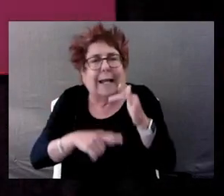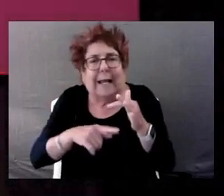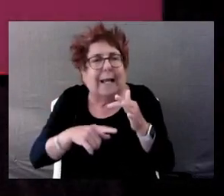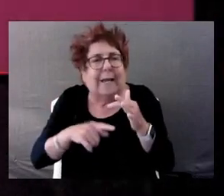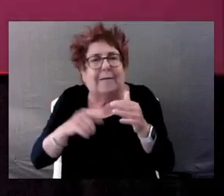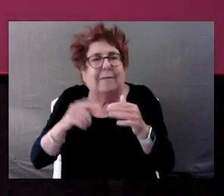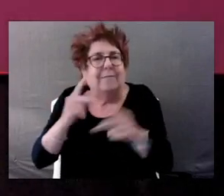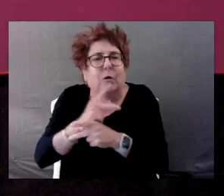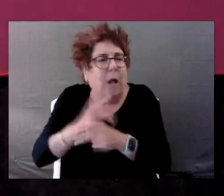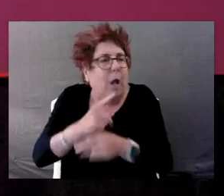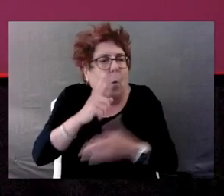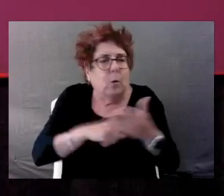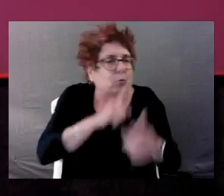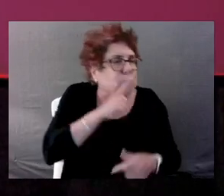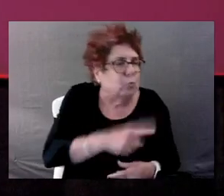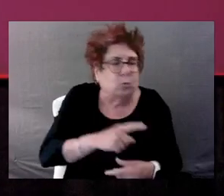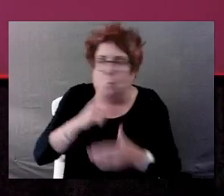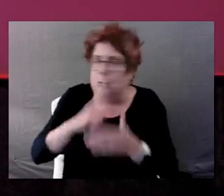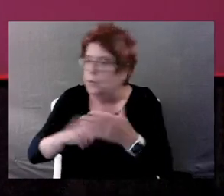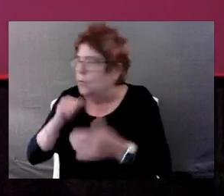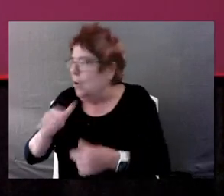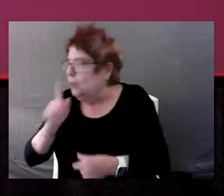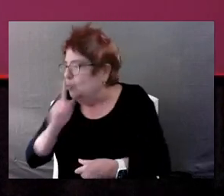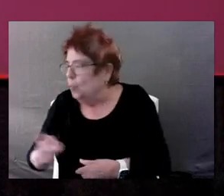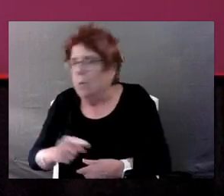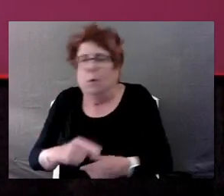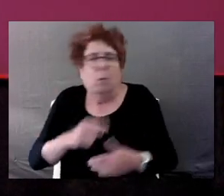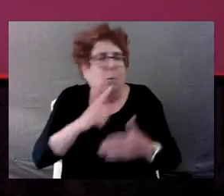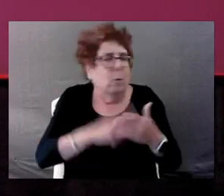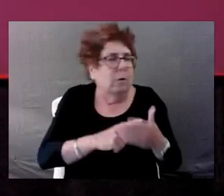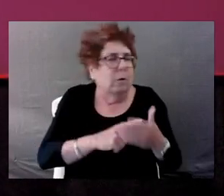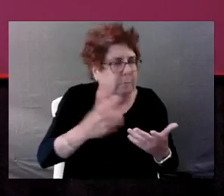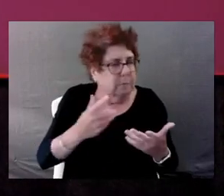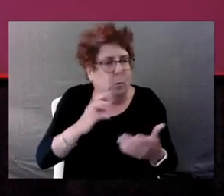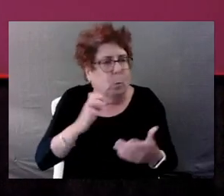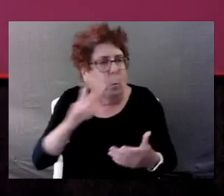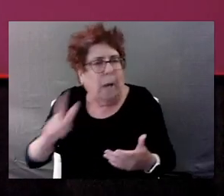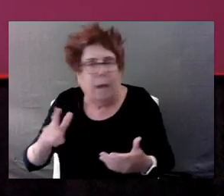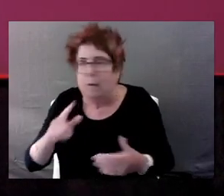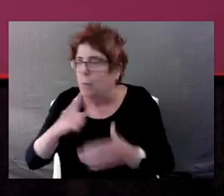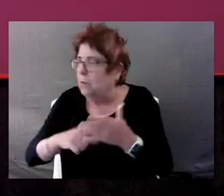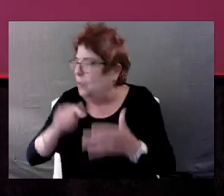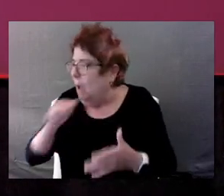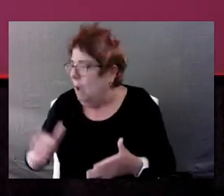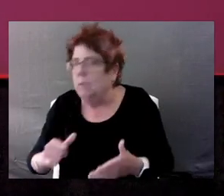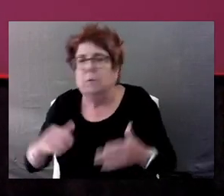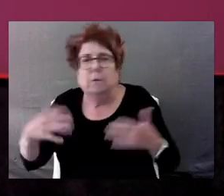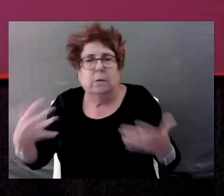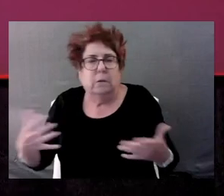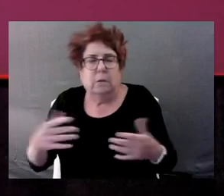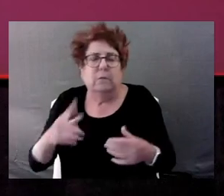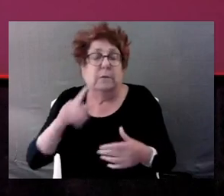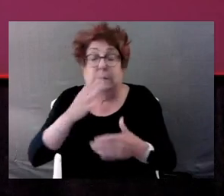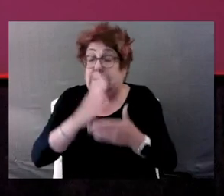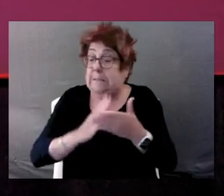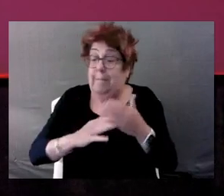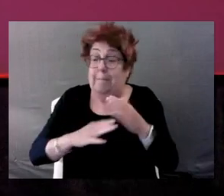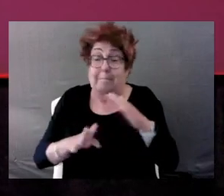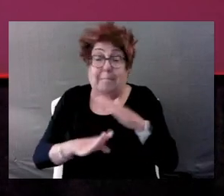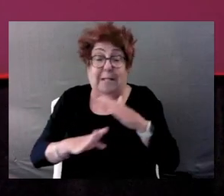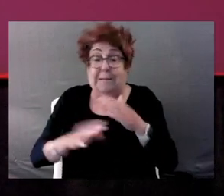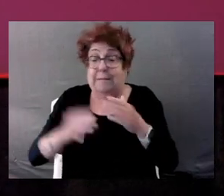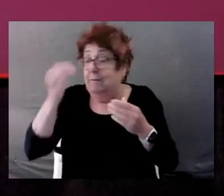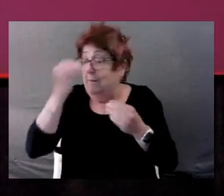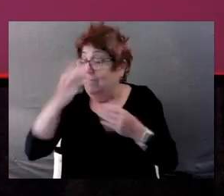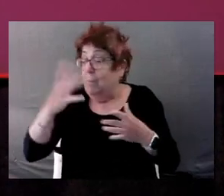and what's not true. And when we're just saying that we're just going to put some space, some basic information and just throw it out as if people just